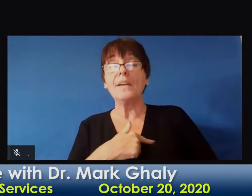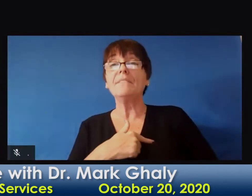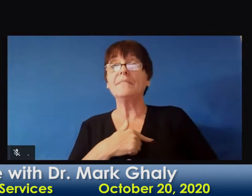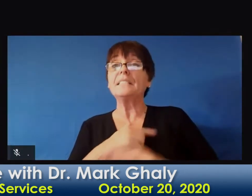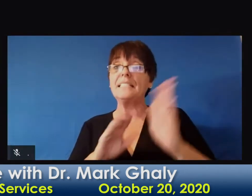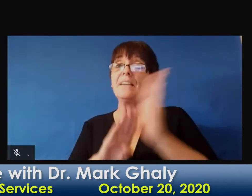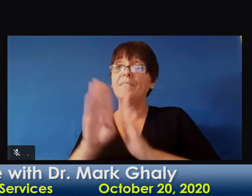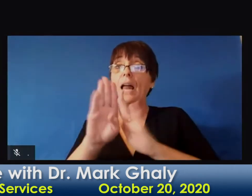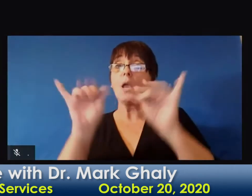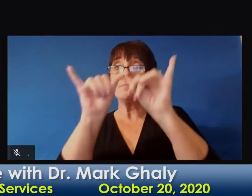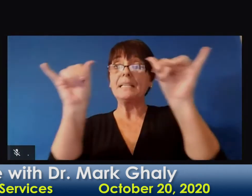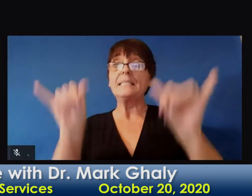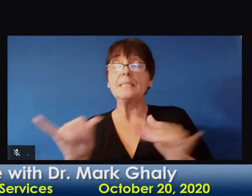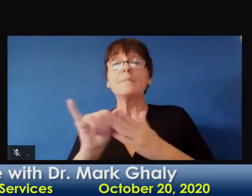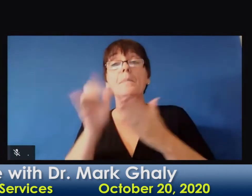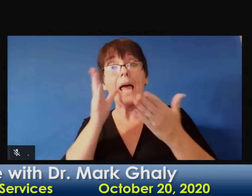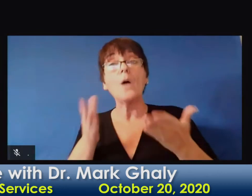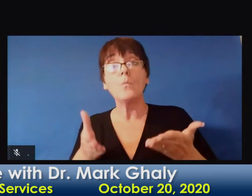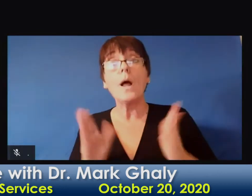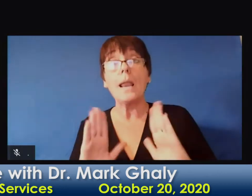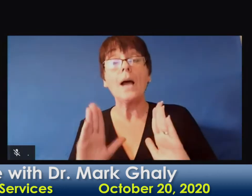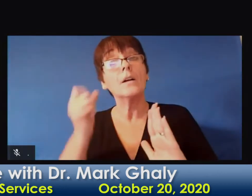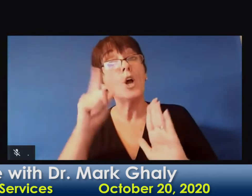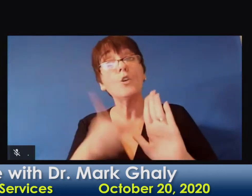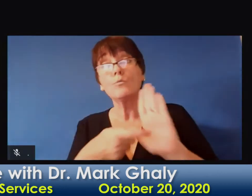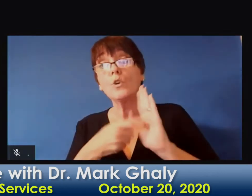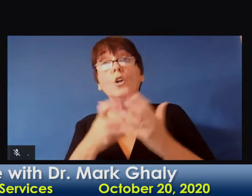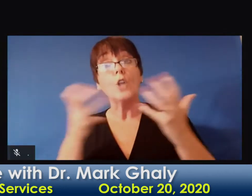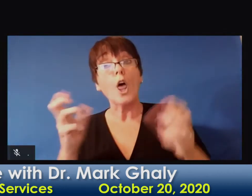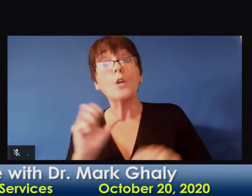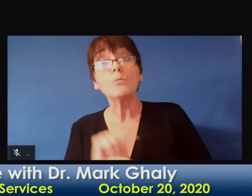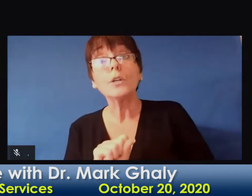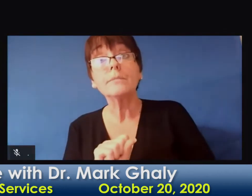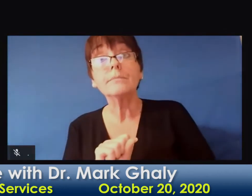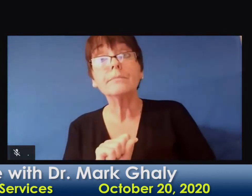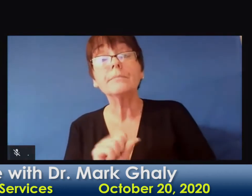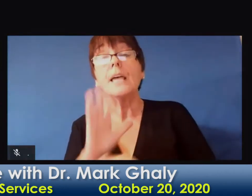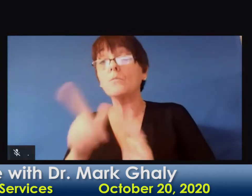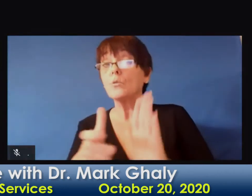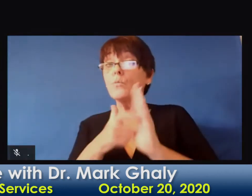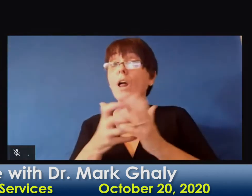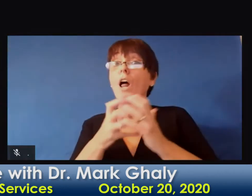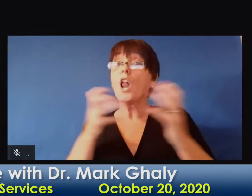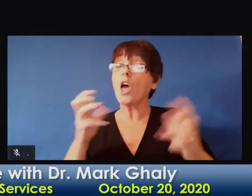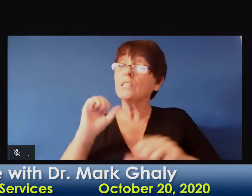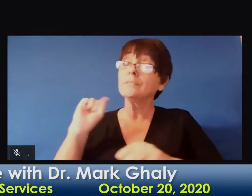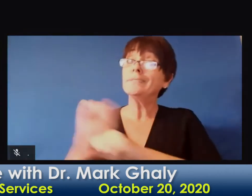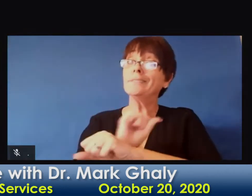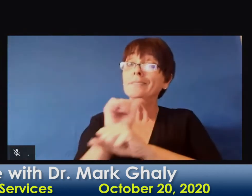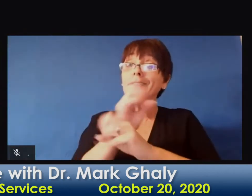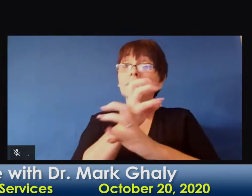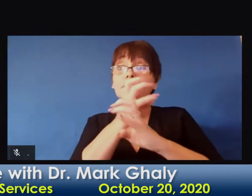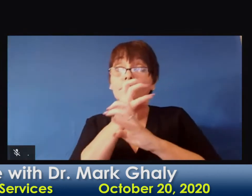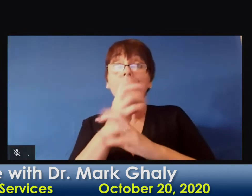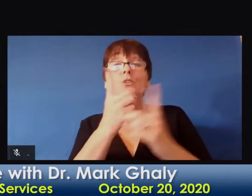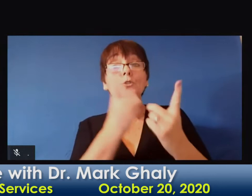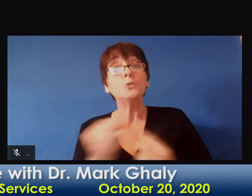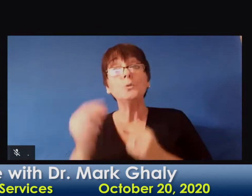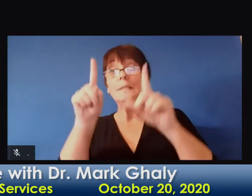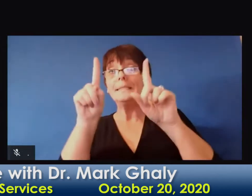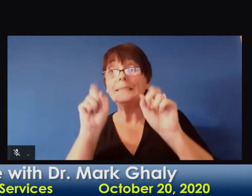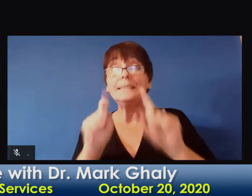that could allow it. It will require a lot of work. It will require a lot of vigilance. It will require us to do